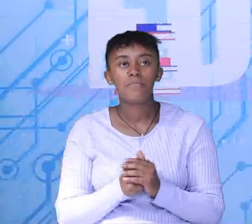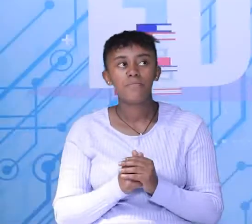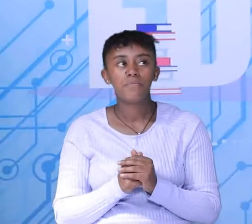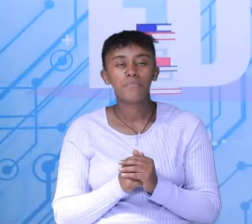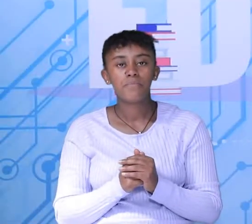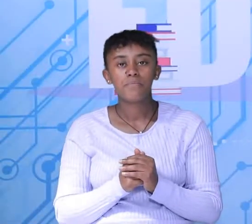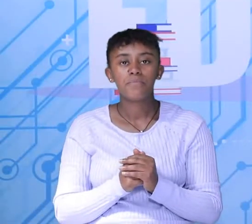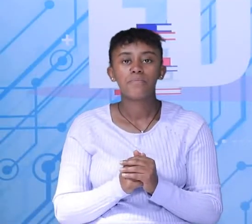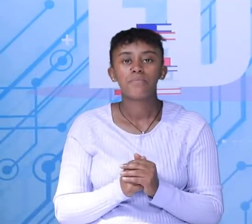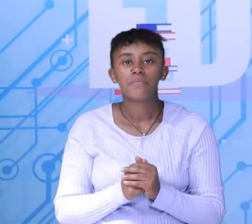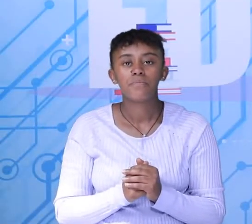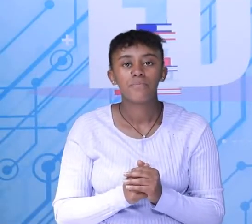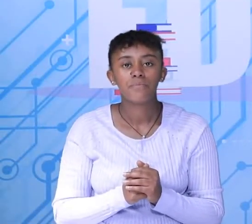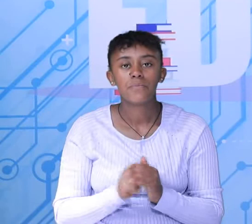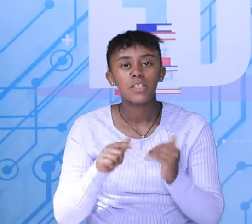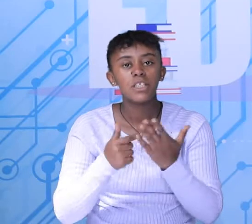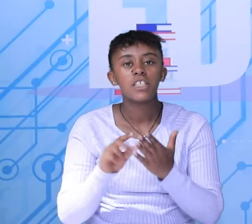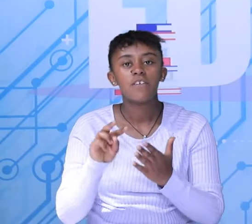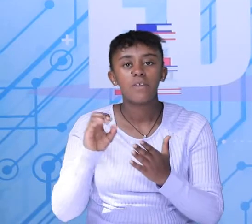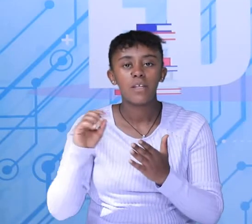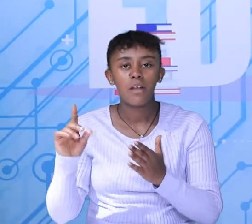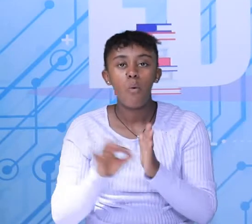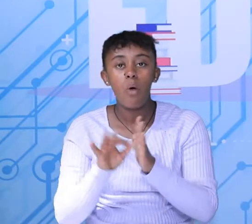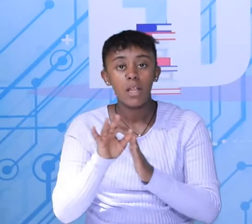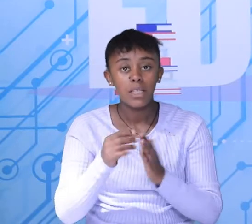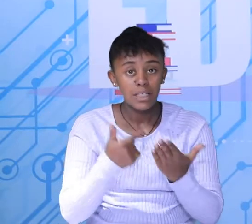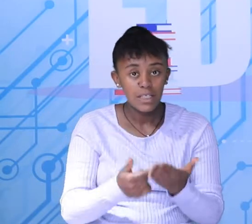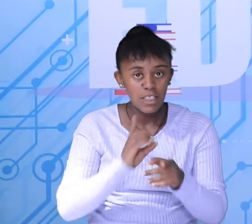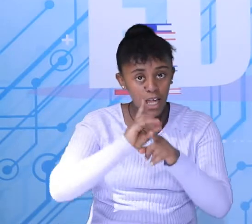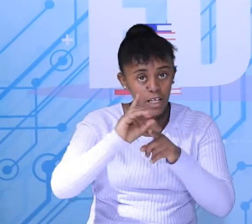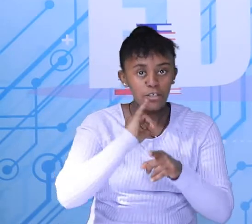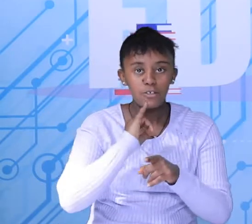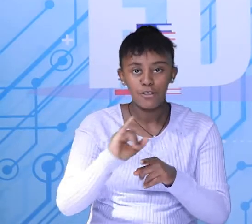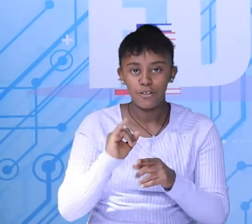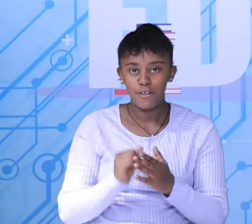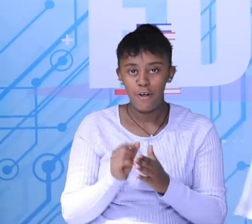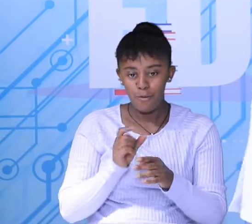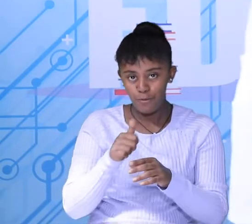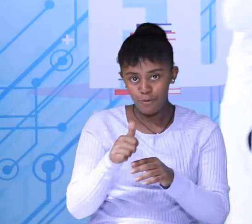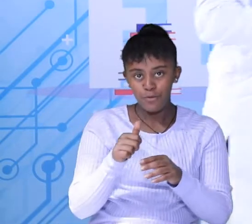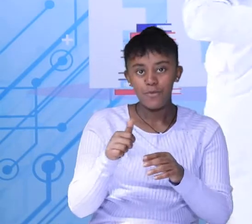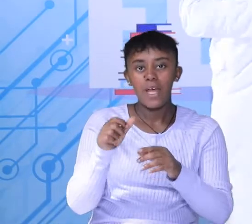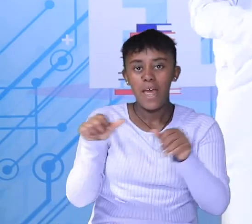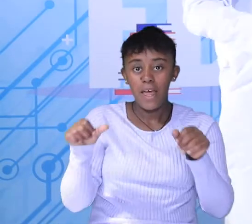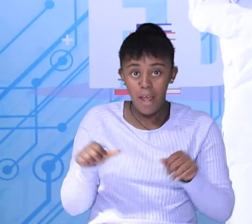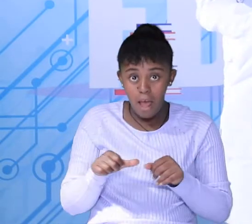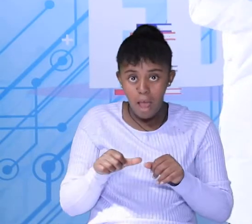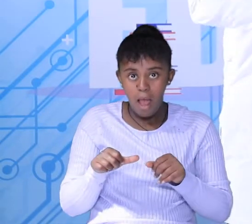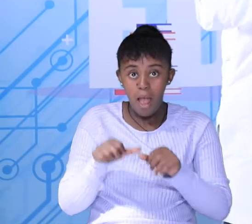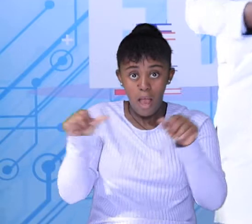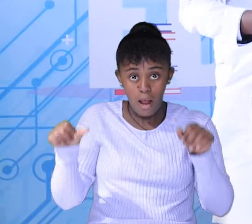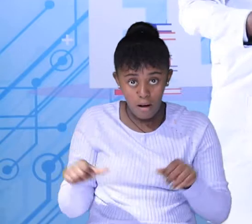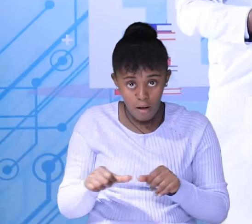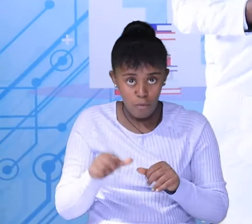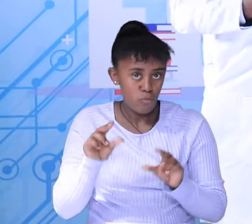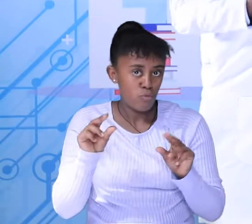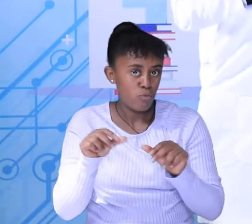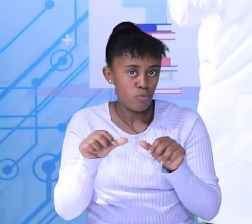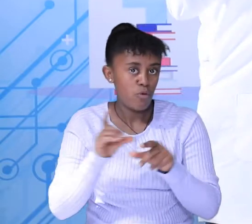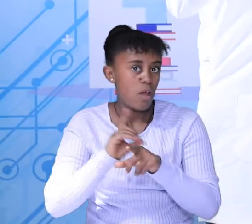acting upward. Both are acting along the same direction. Theta is 0. So sine 0 gives us 0. So the force exerted is 0.